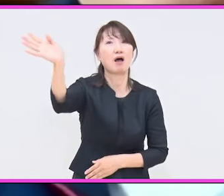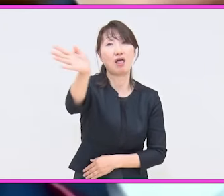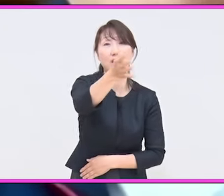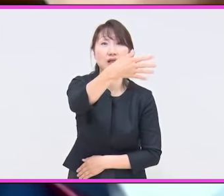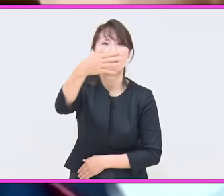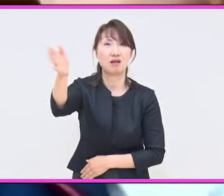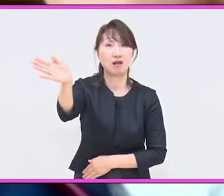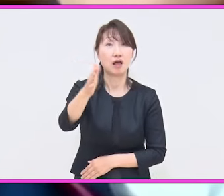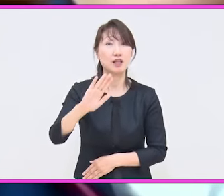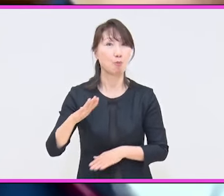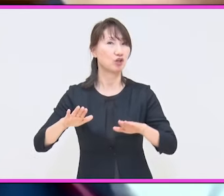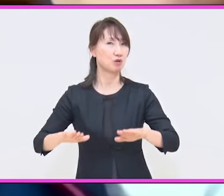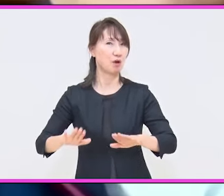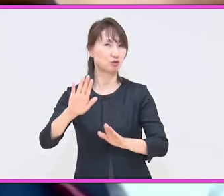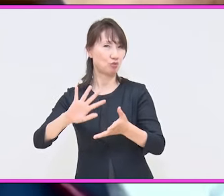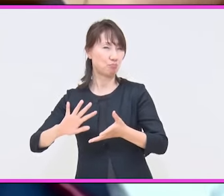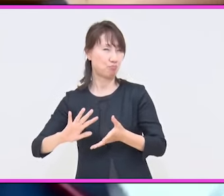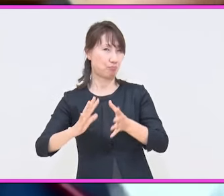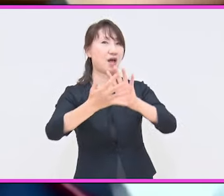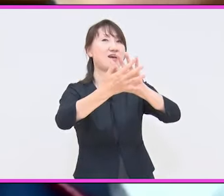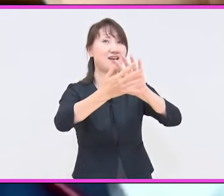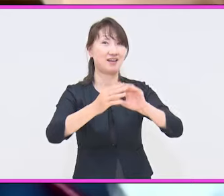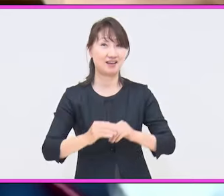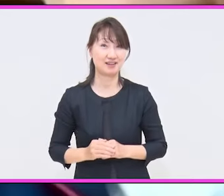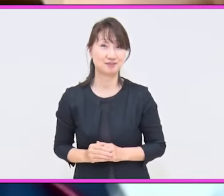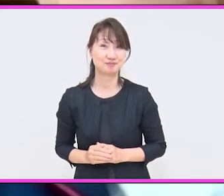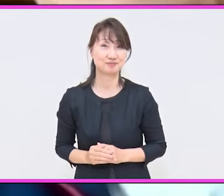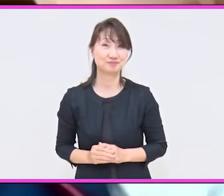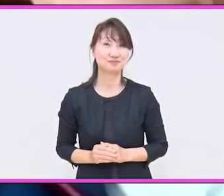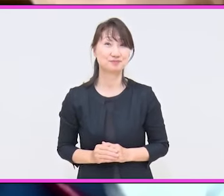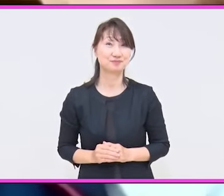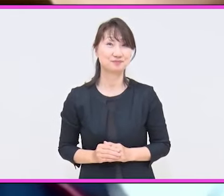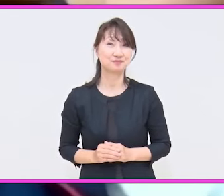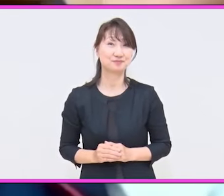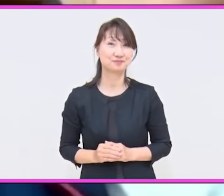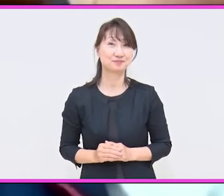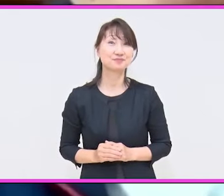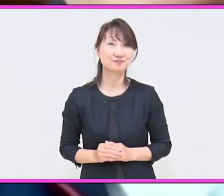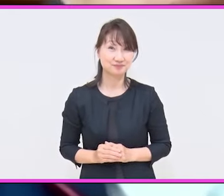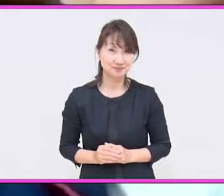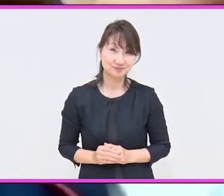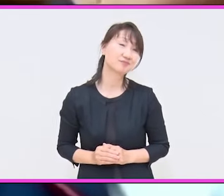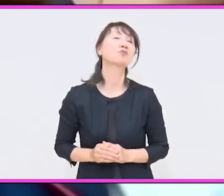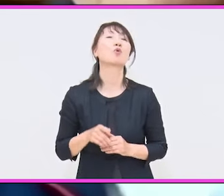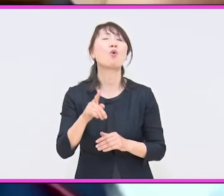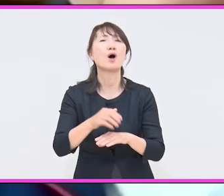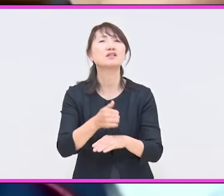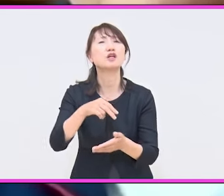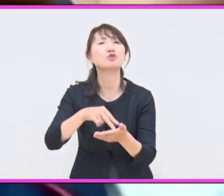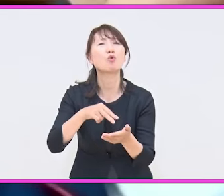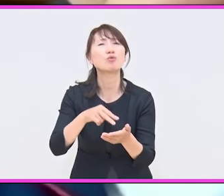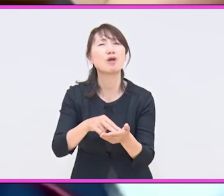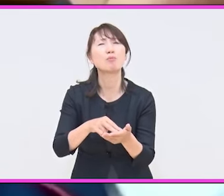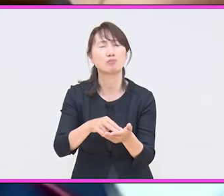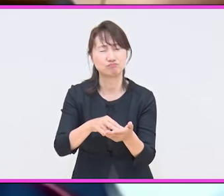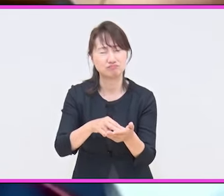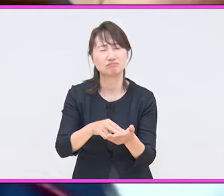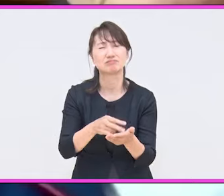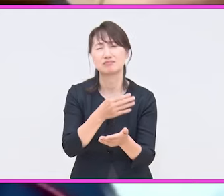And today, it's just hugely different. And it's what makes things important for the athlete, I